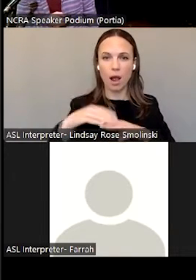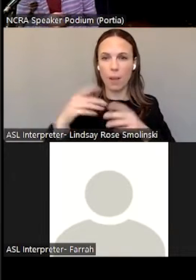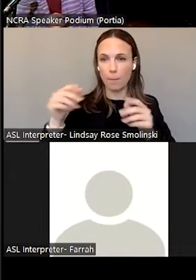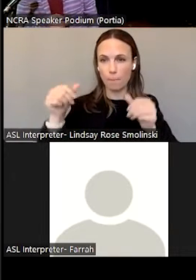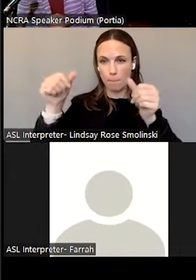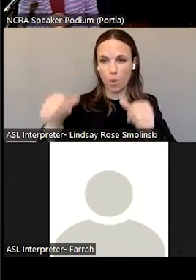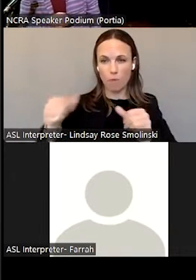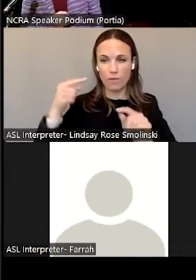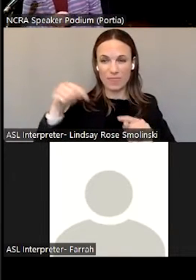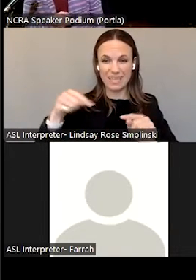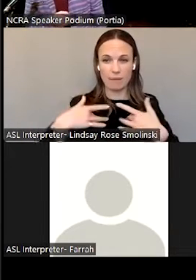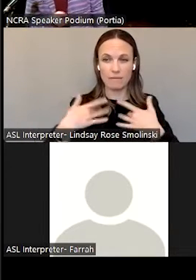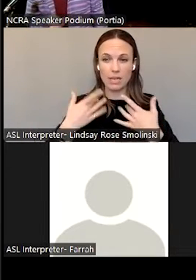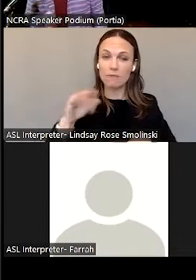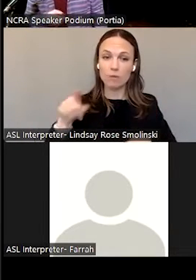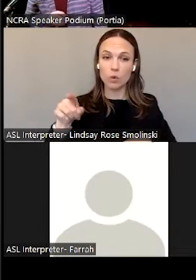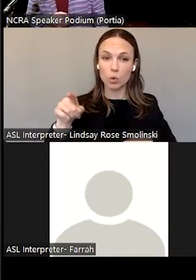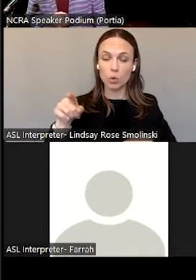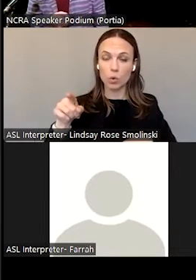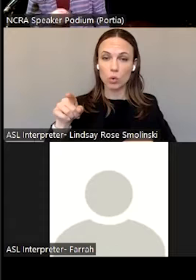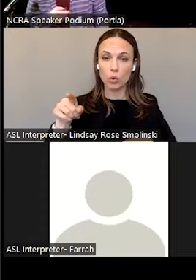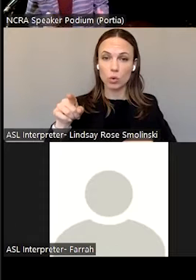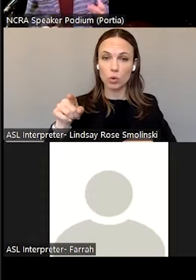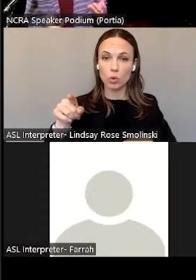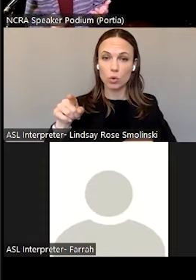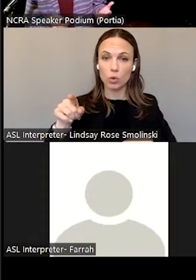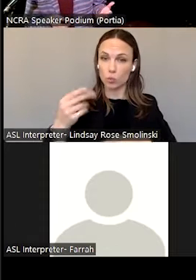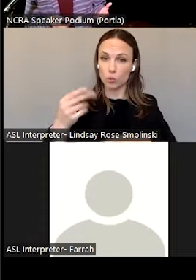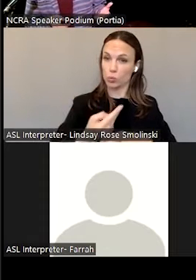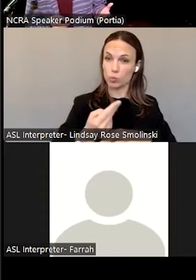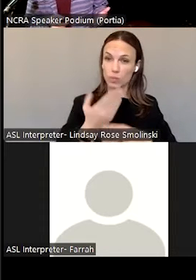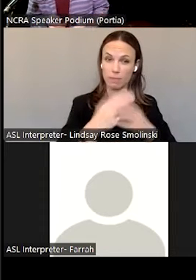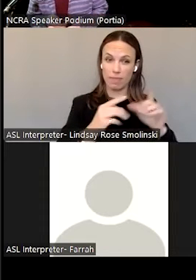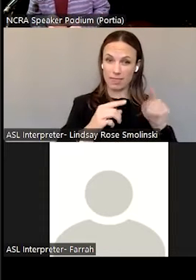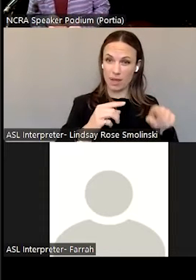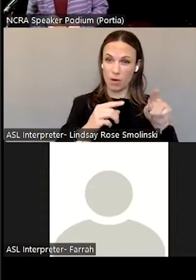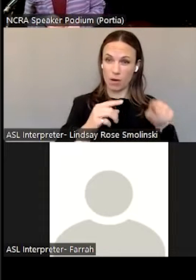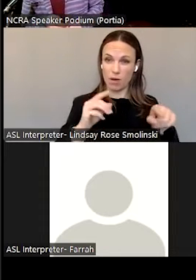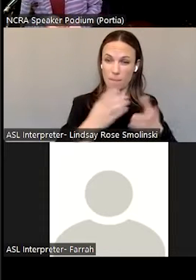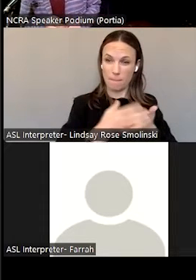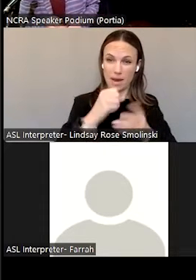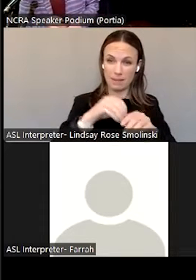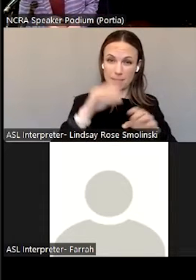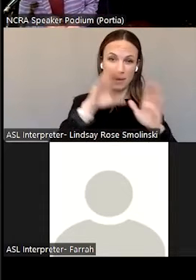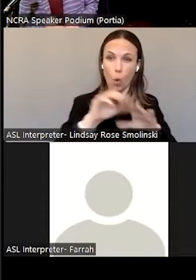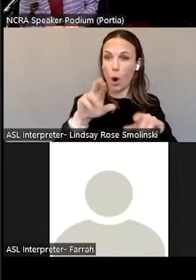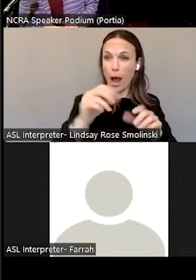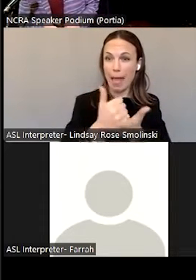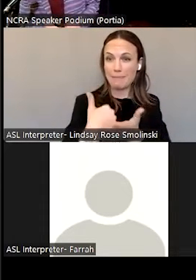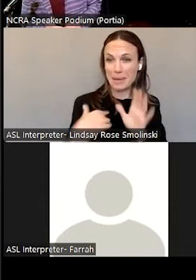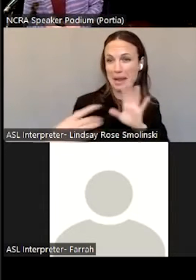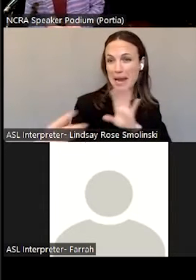event. So if you are using some of these bottles, or if you can help me connect with